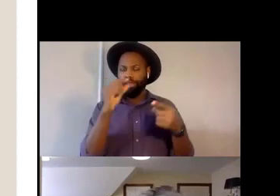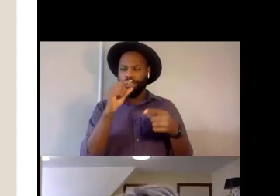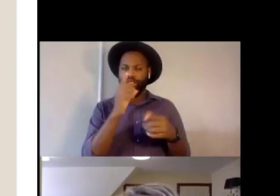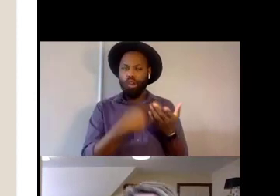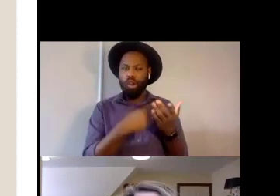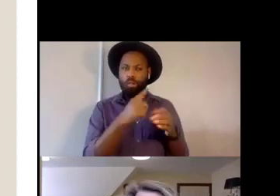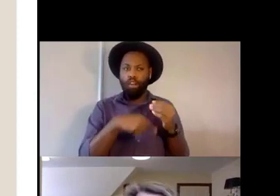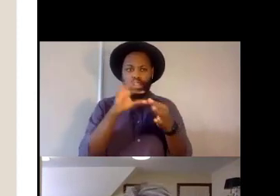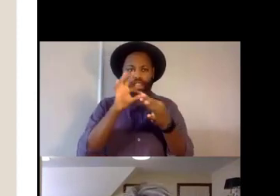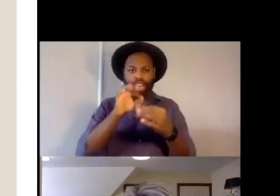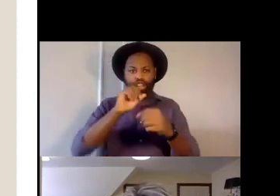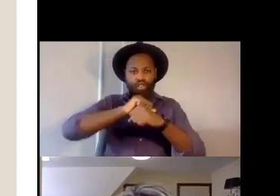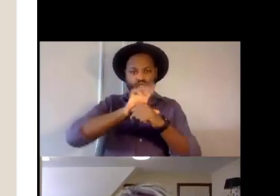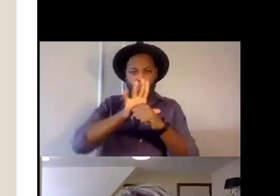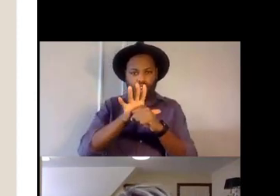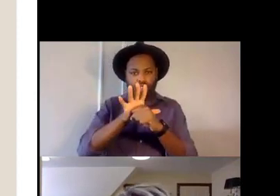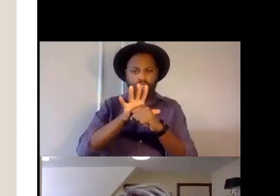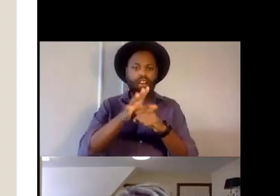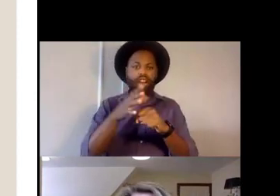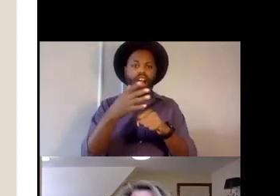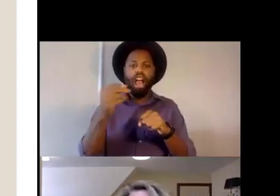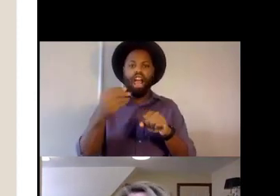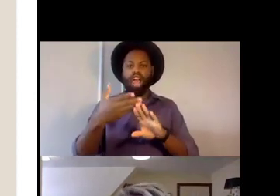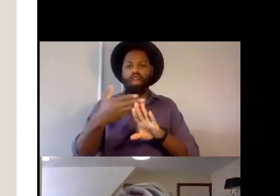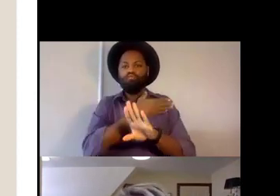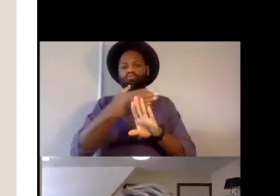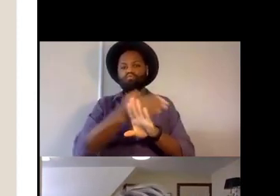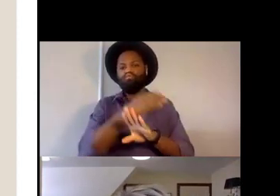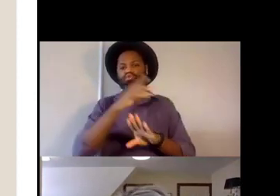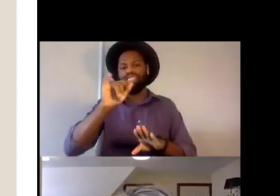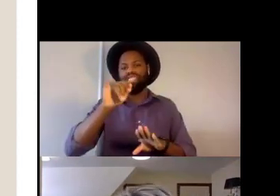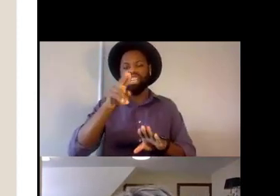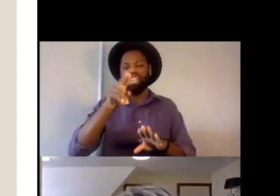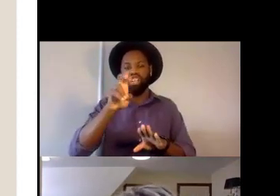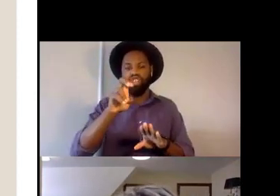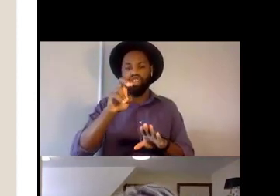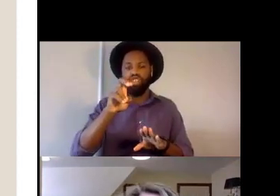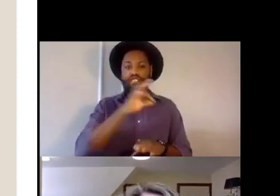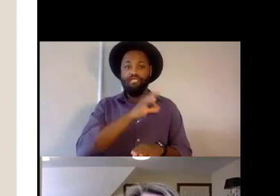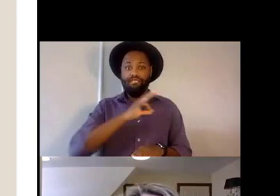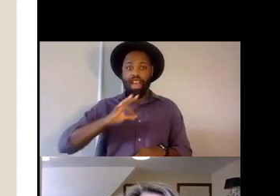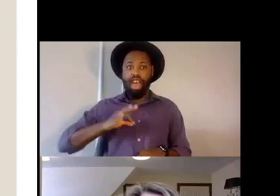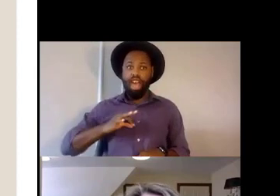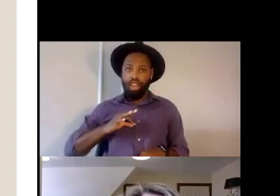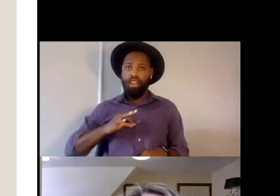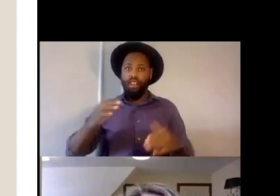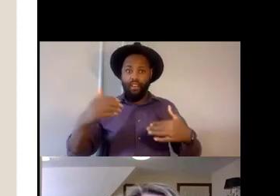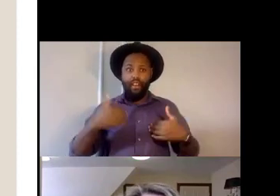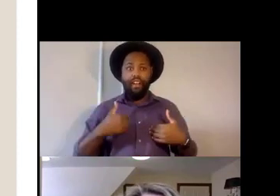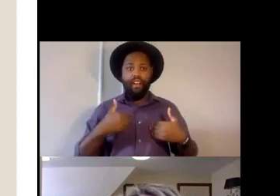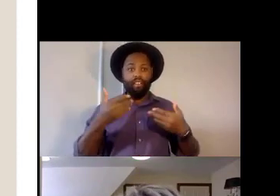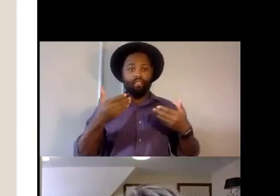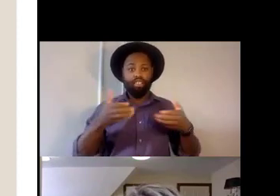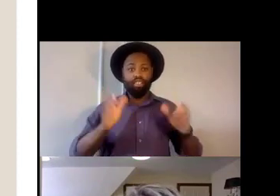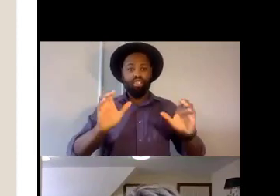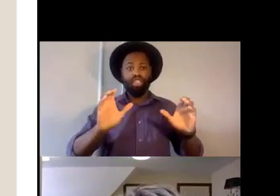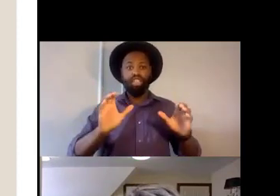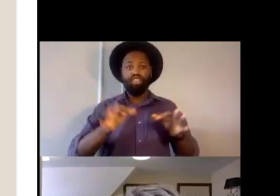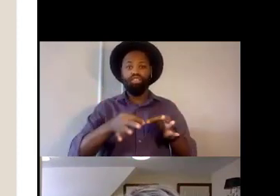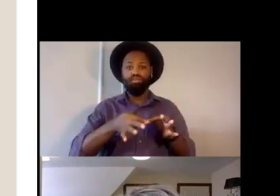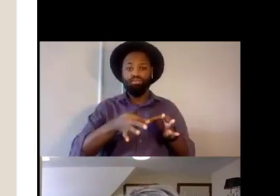the fact that pre-tenure faculty are being given, understandably, the chance to defer